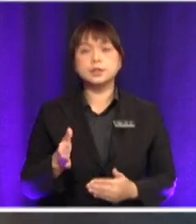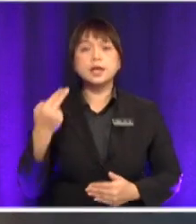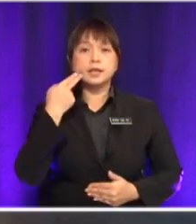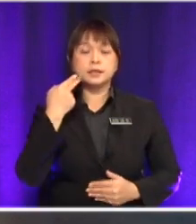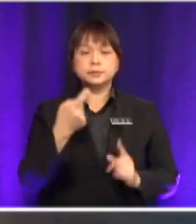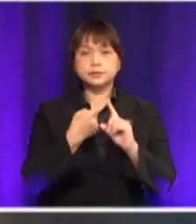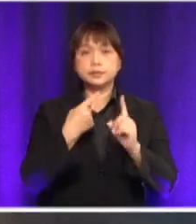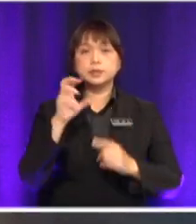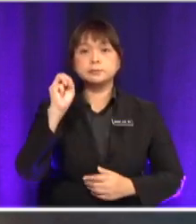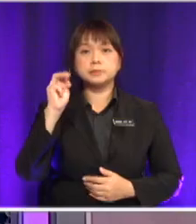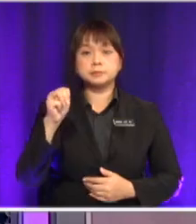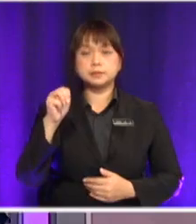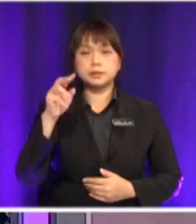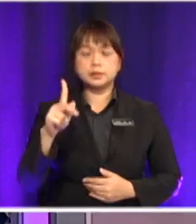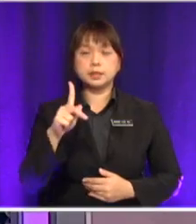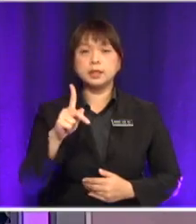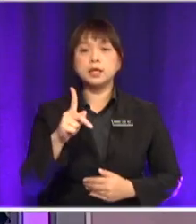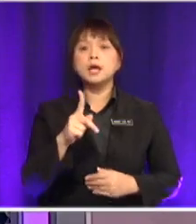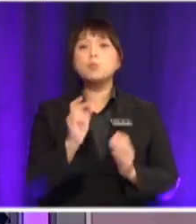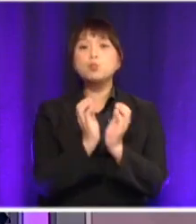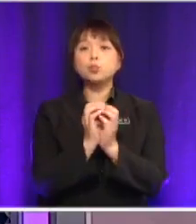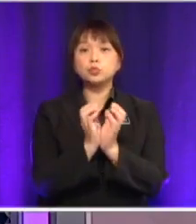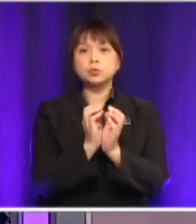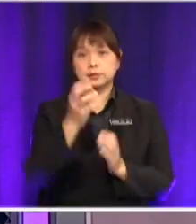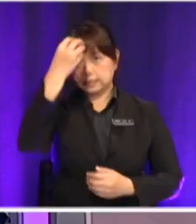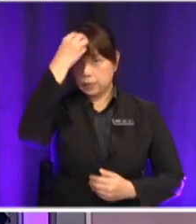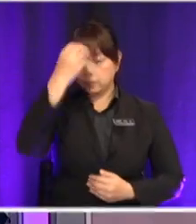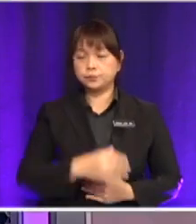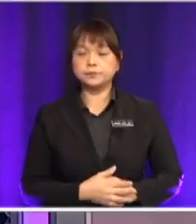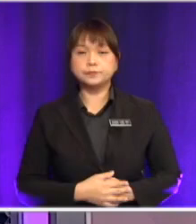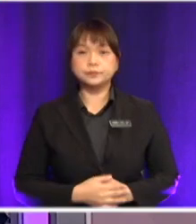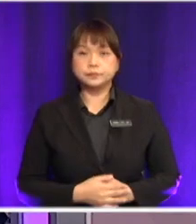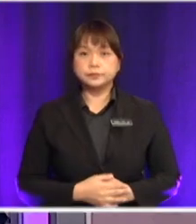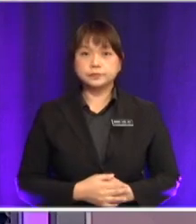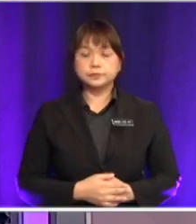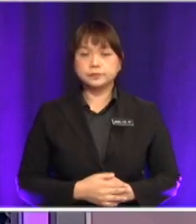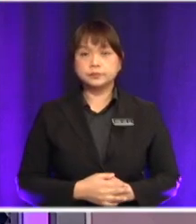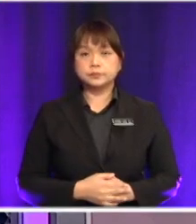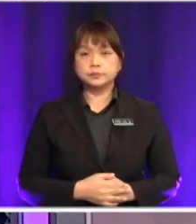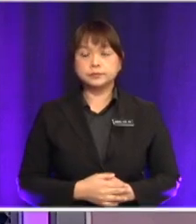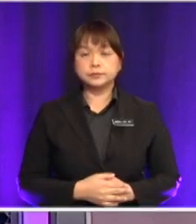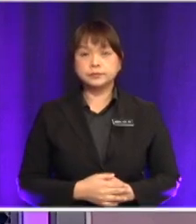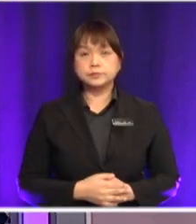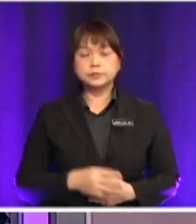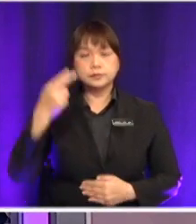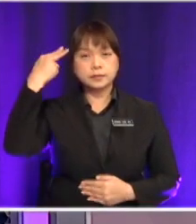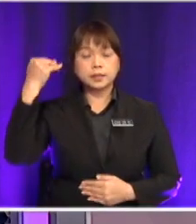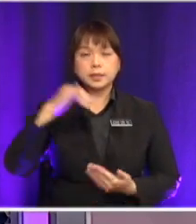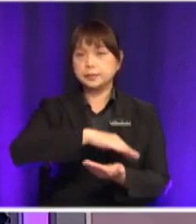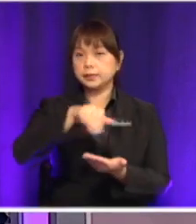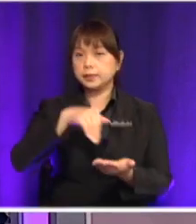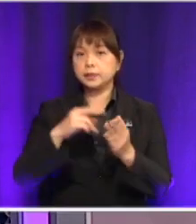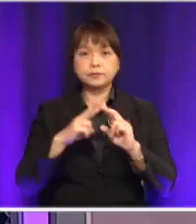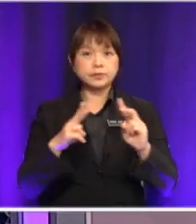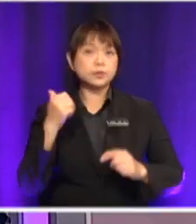SMK Pusat Bandar Puchong 1 Selangor. Hi, Teacher Halimatul. Hello, everybody. Assalamualaikum warahmatullahi wabarakatuh. And a very good day